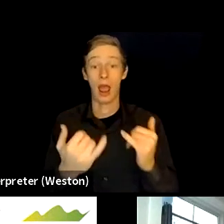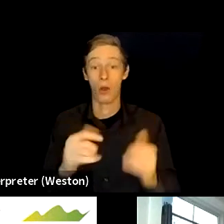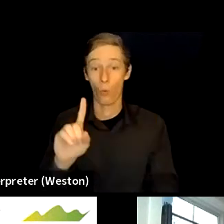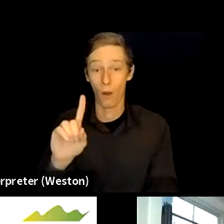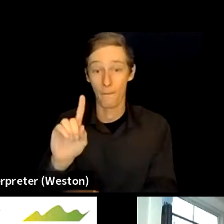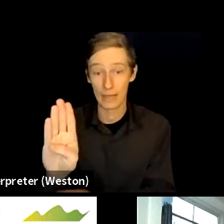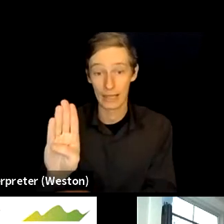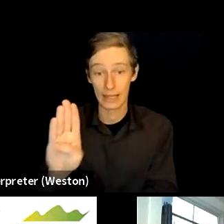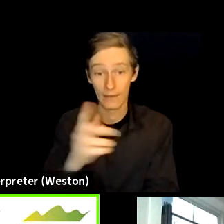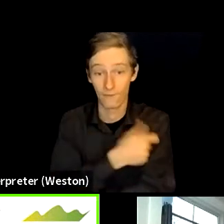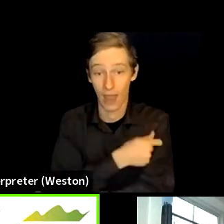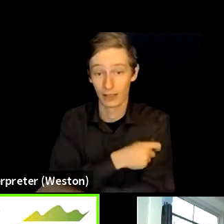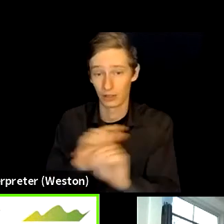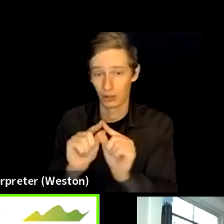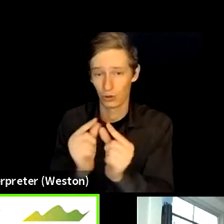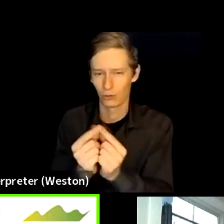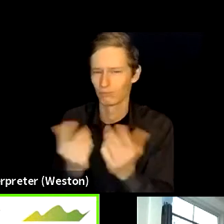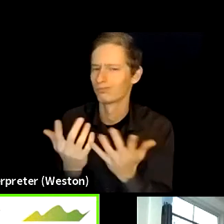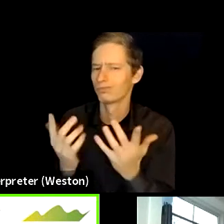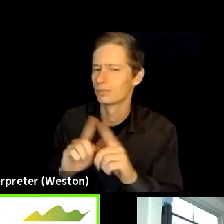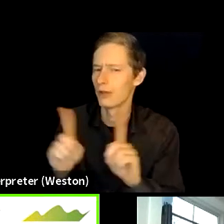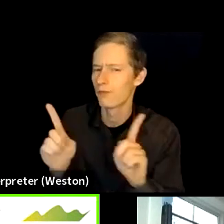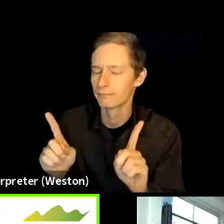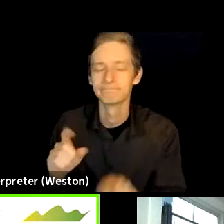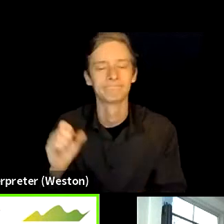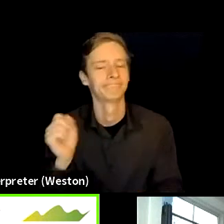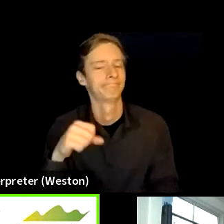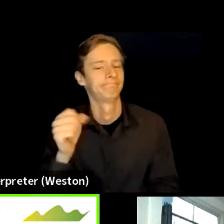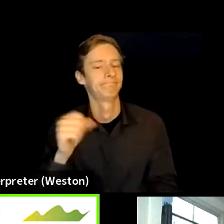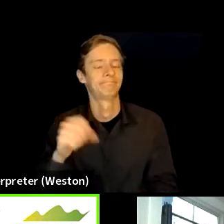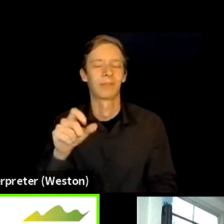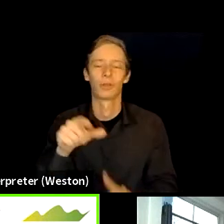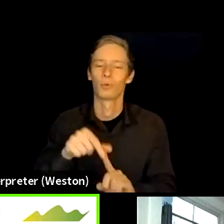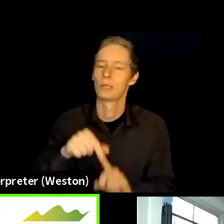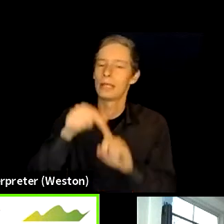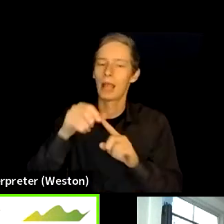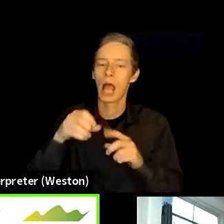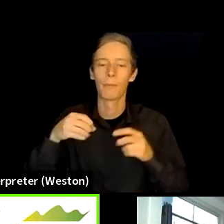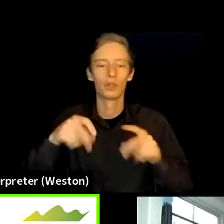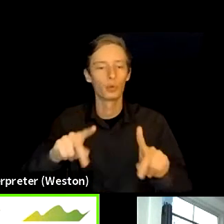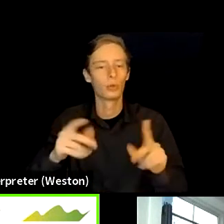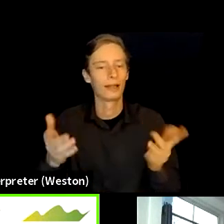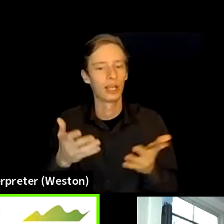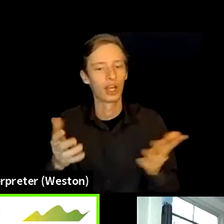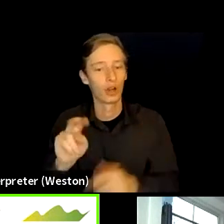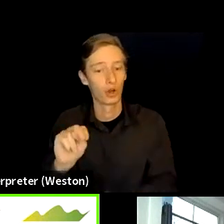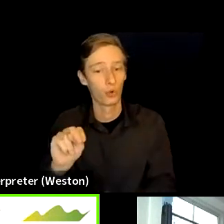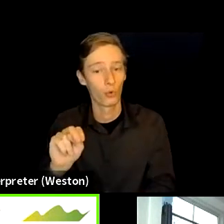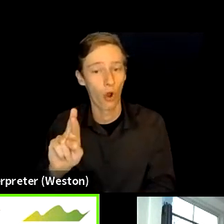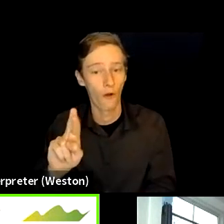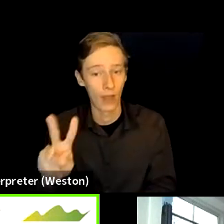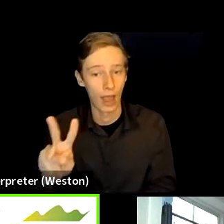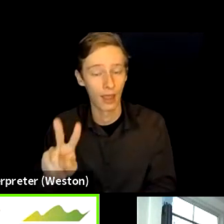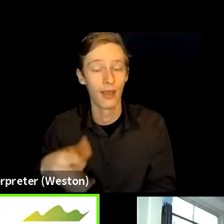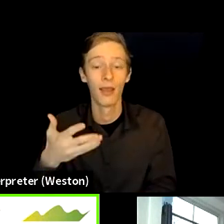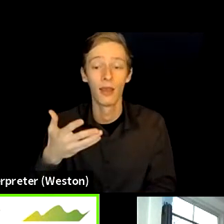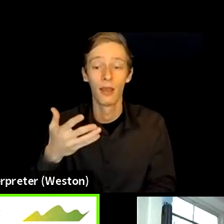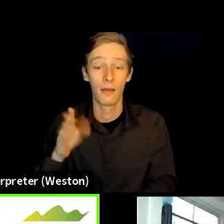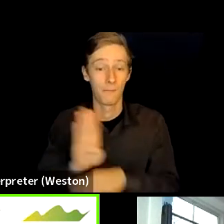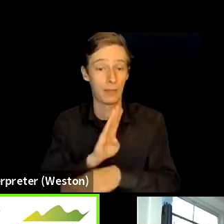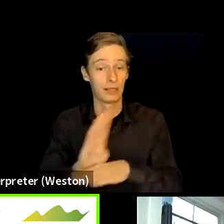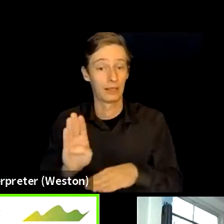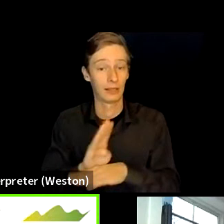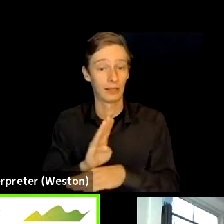group? Yeah, it's definitely been a really unique opportunity in the New River Valley. Businesses are able, their HR